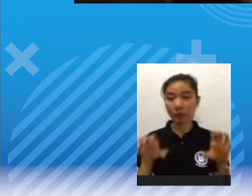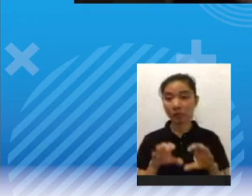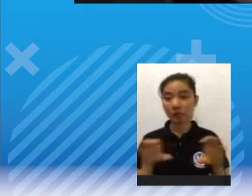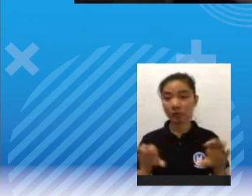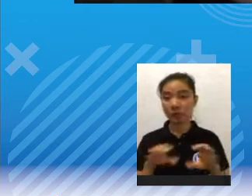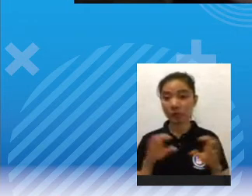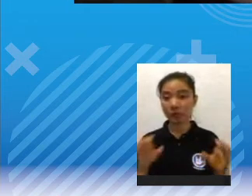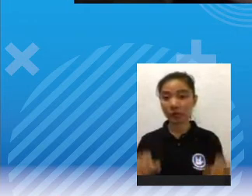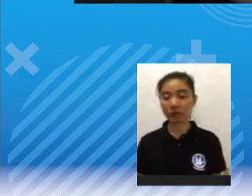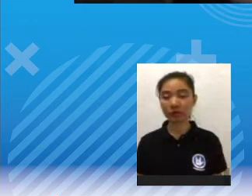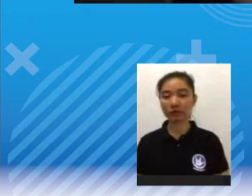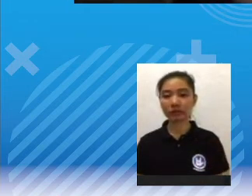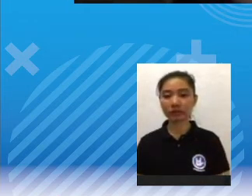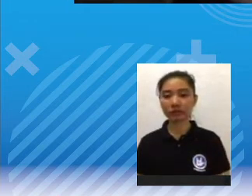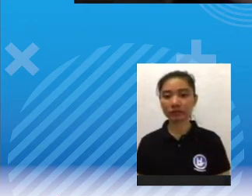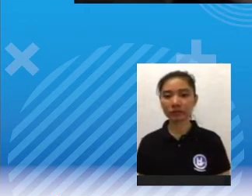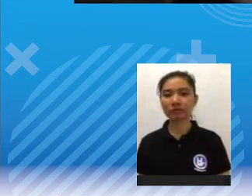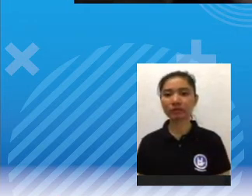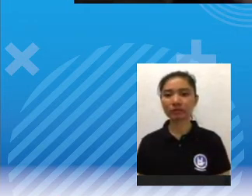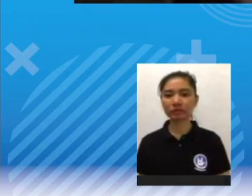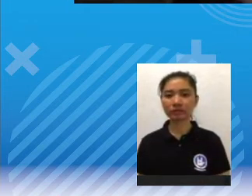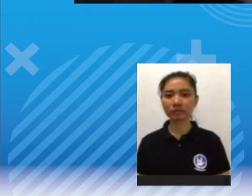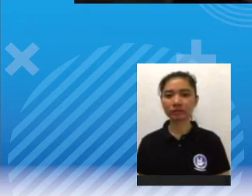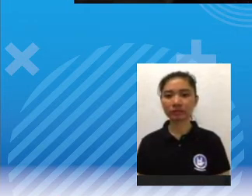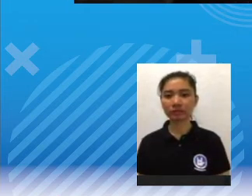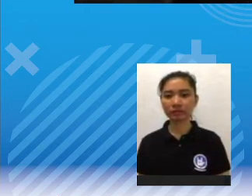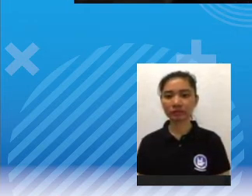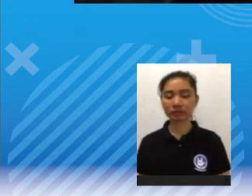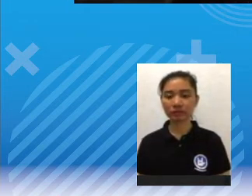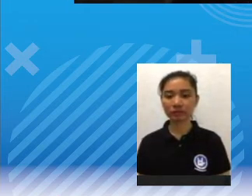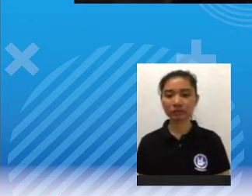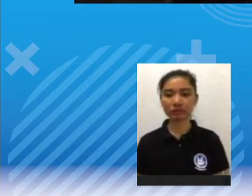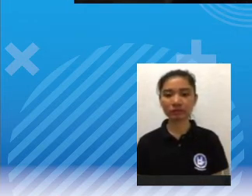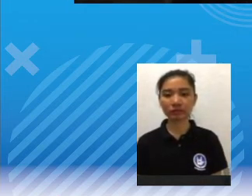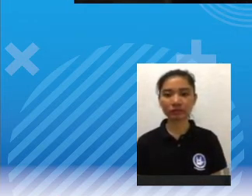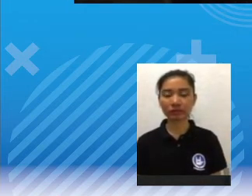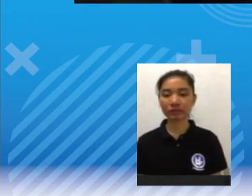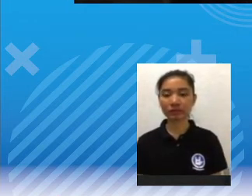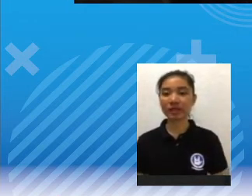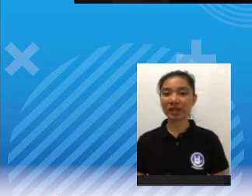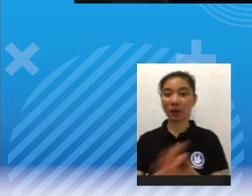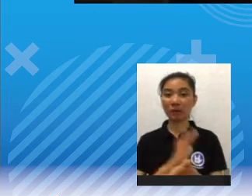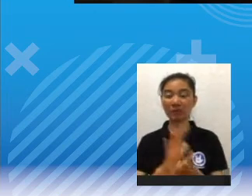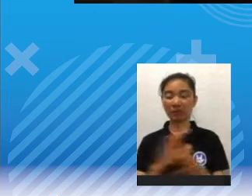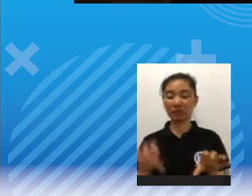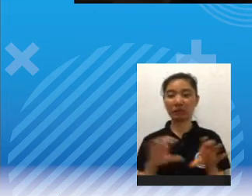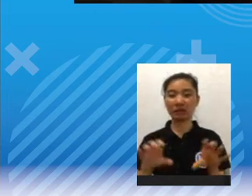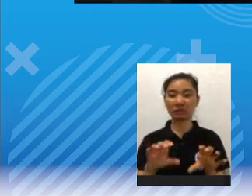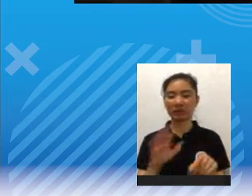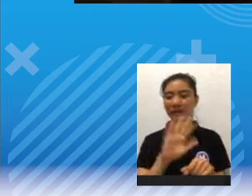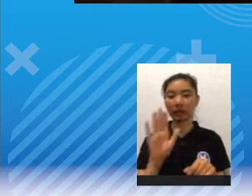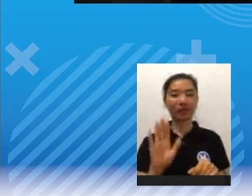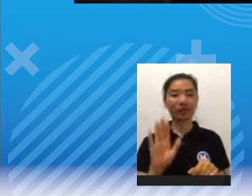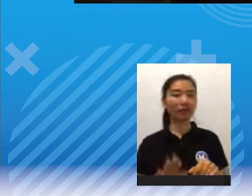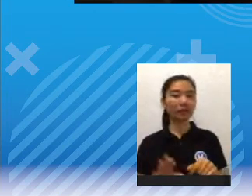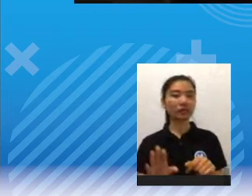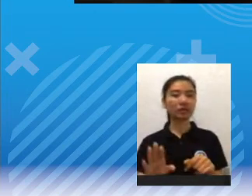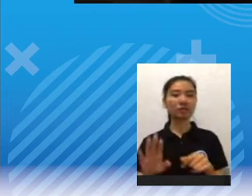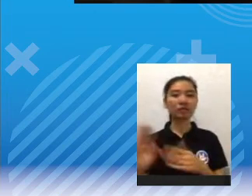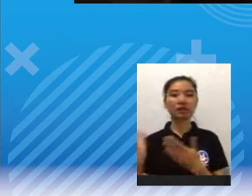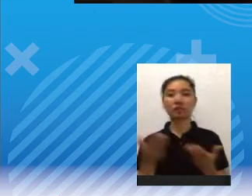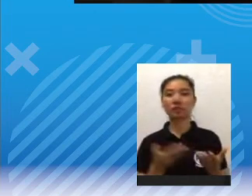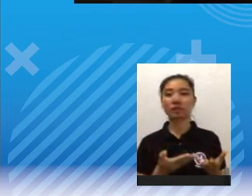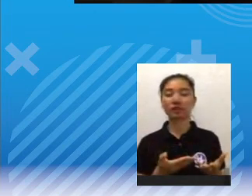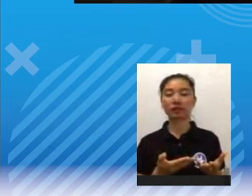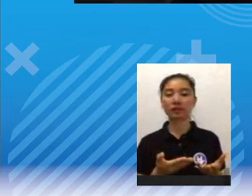going home. Never ako nag-mark ng papers from home or nagsulat ng kahit ano from home. So it was really a